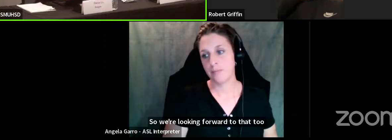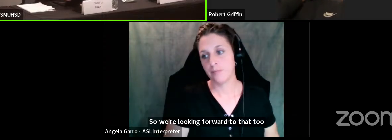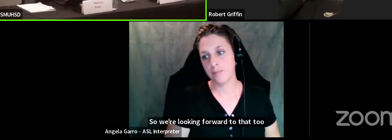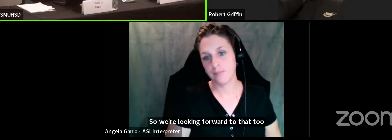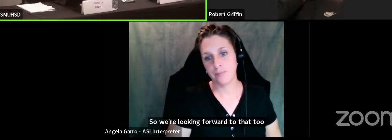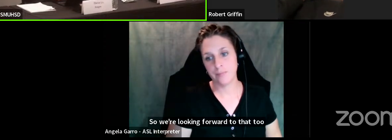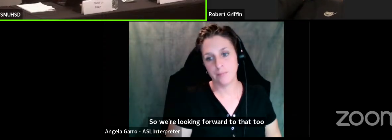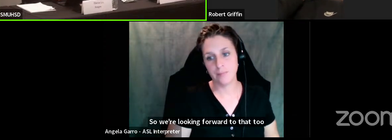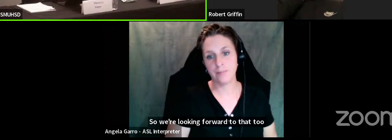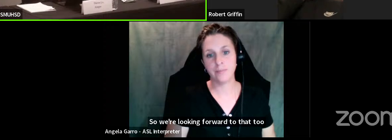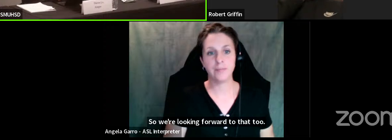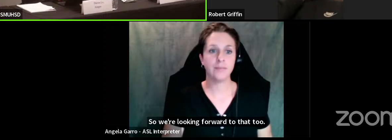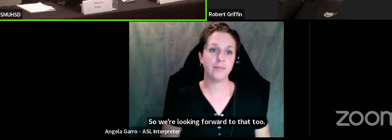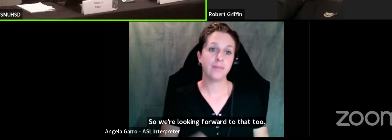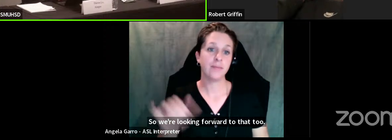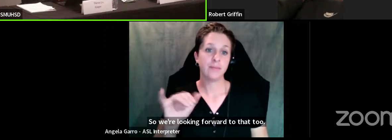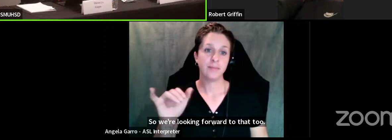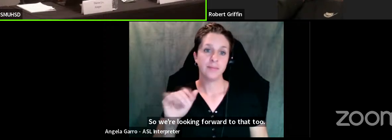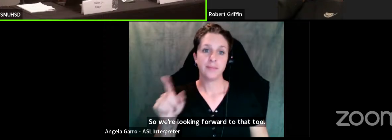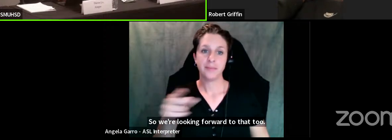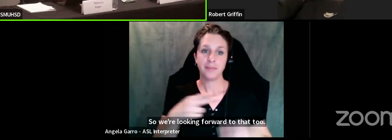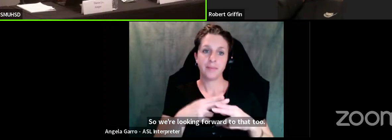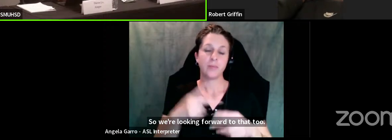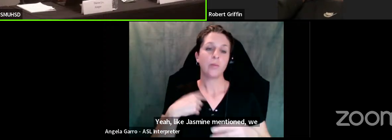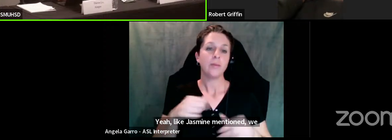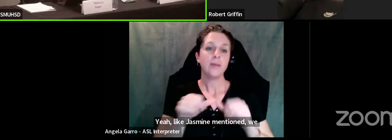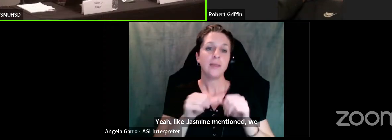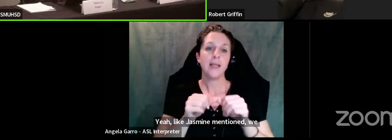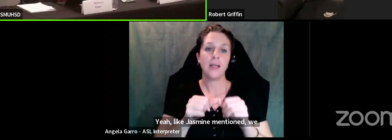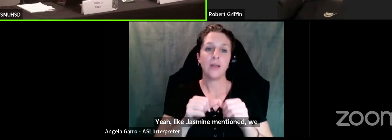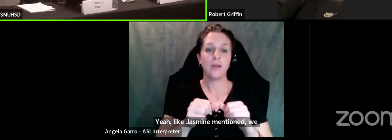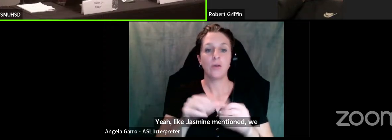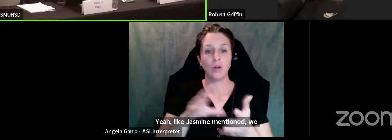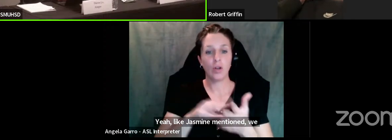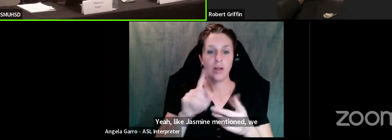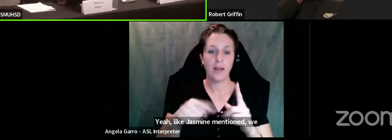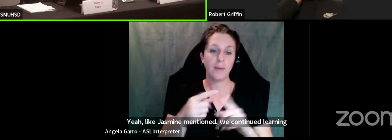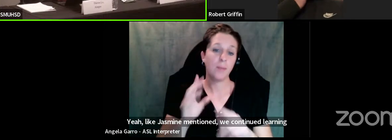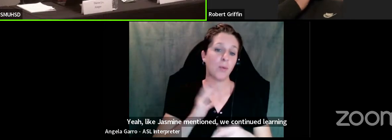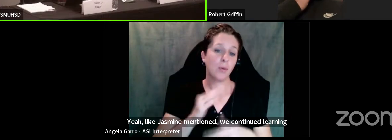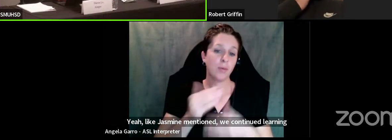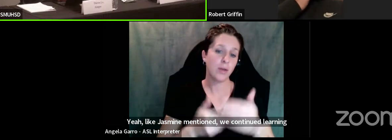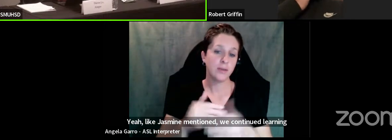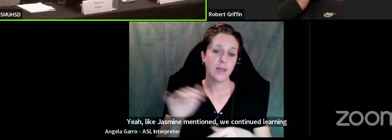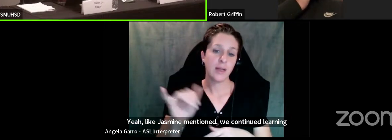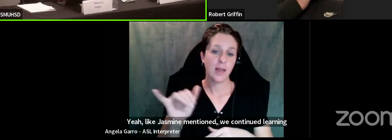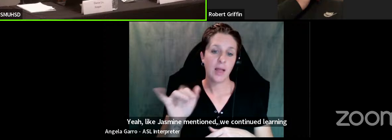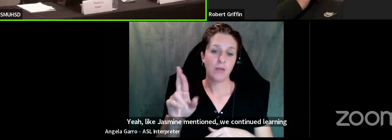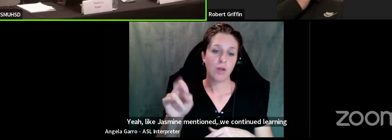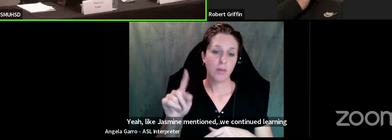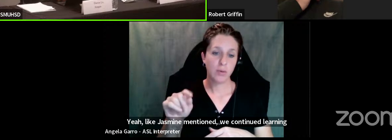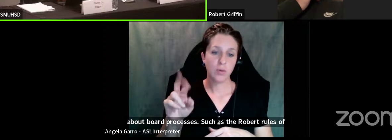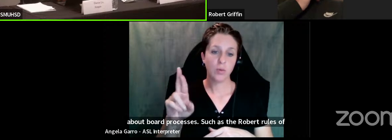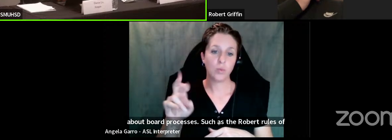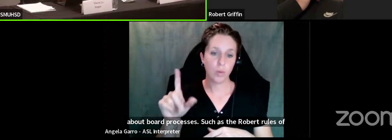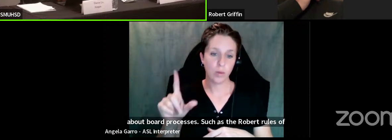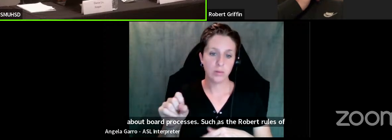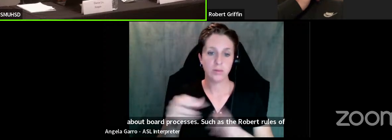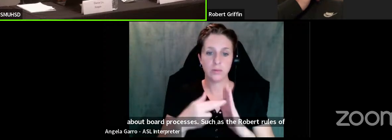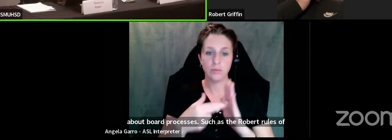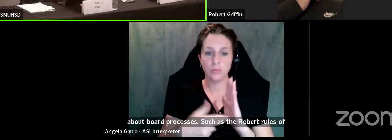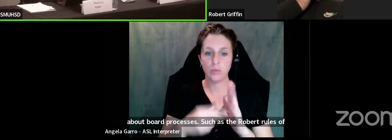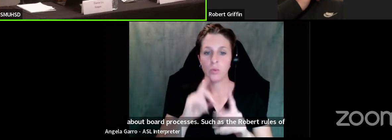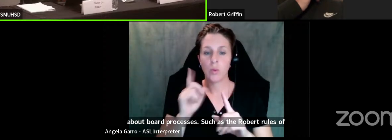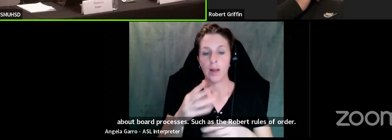Yeah, like Jasleen mentioned, we continued learning about board processes, such as the Robert Rules of Order. In an